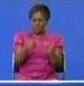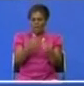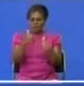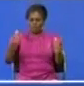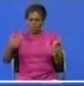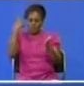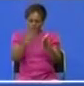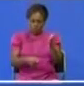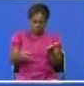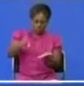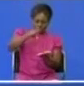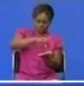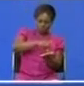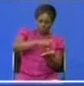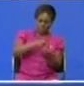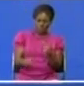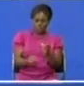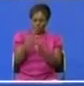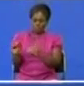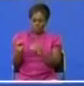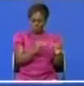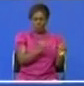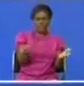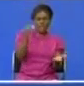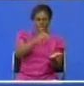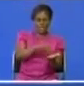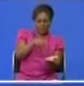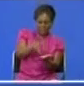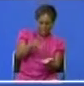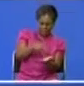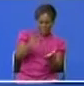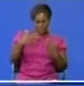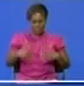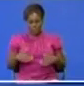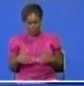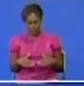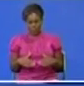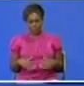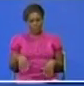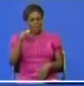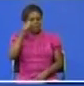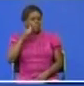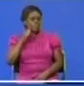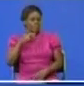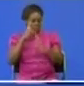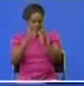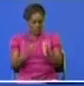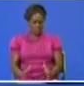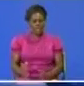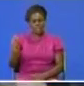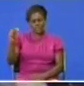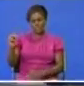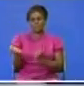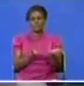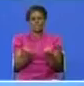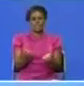cost overrun brought about by relocation and compensation. Abi Agina, KTN